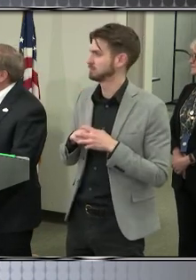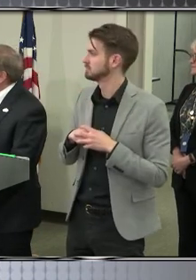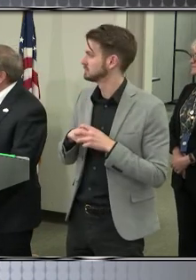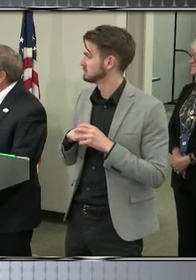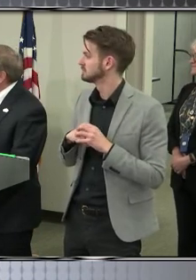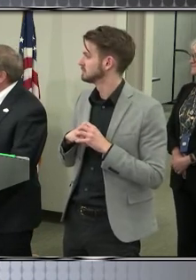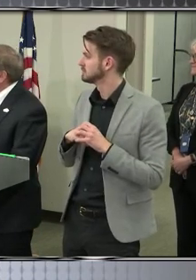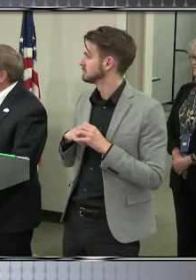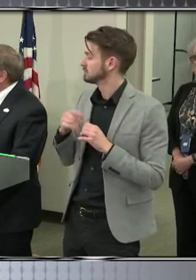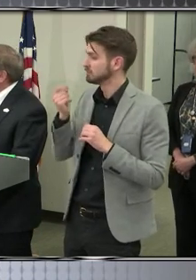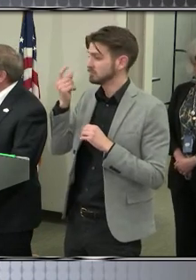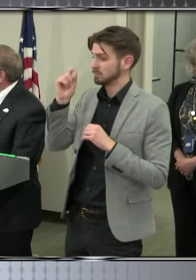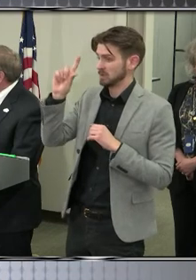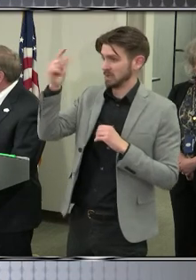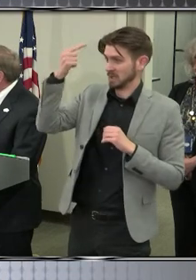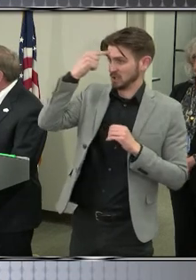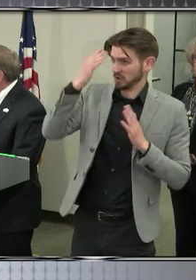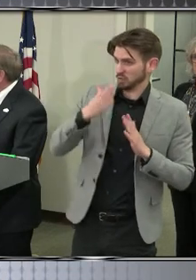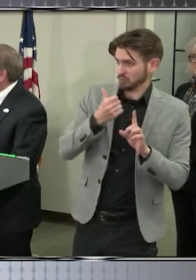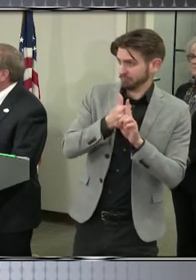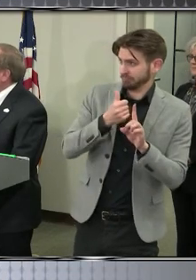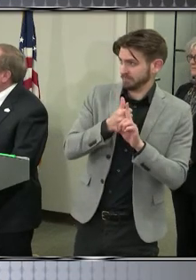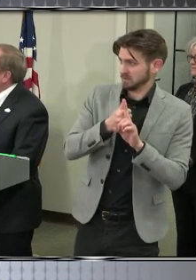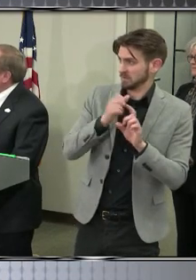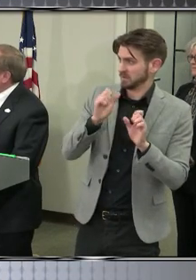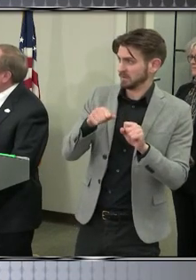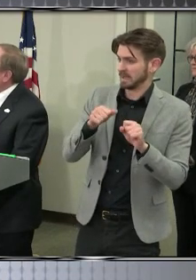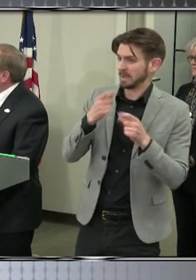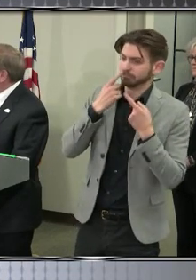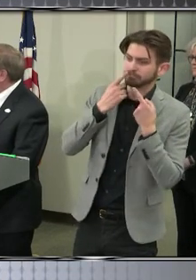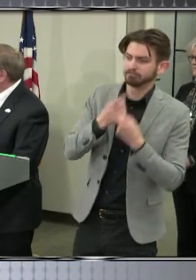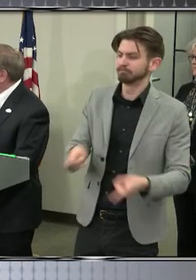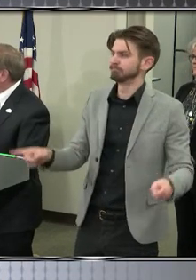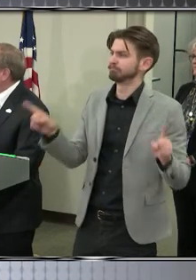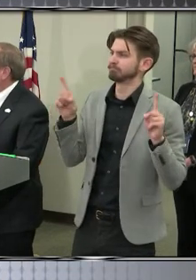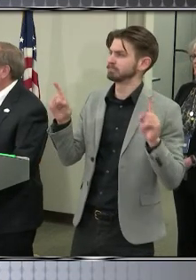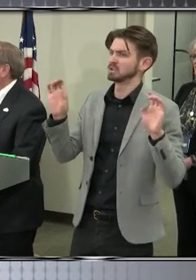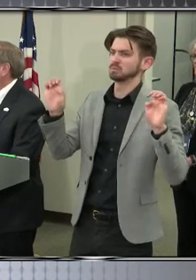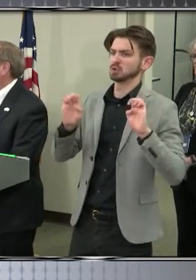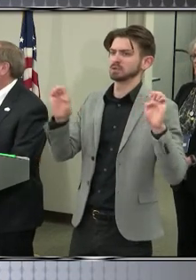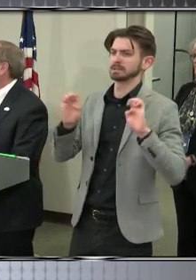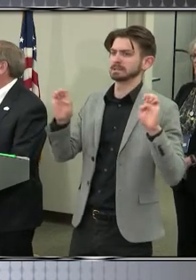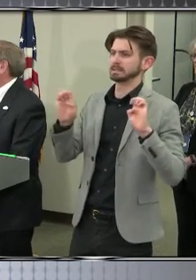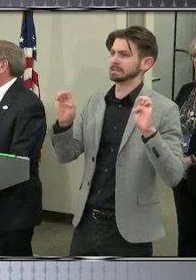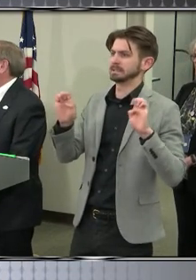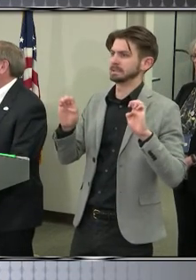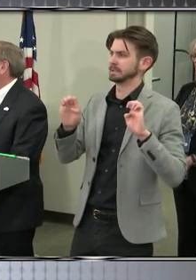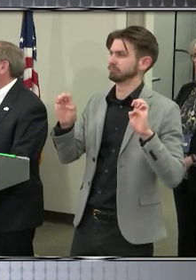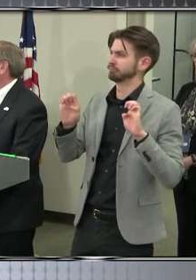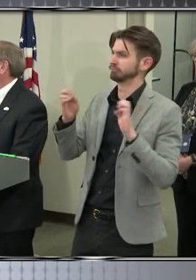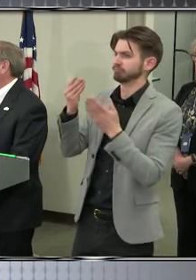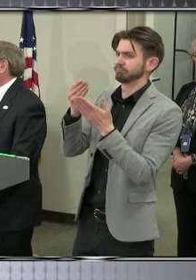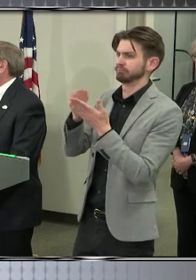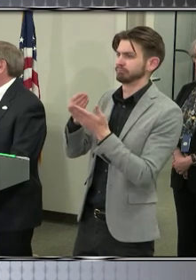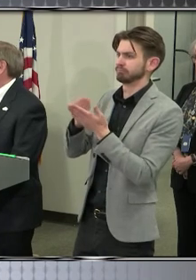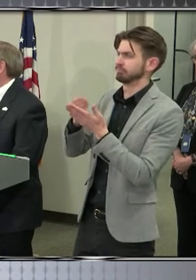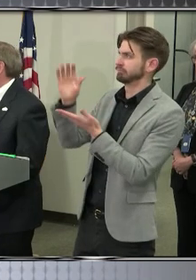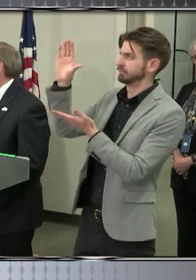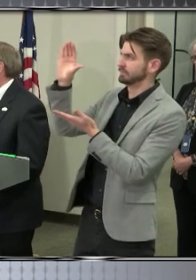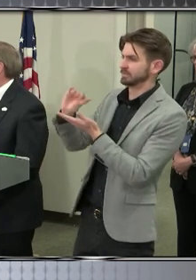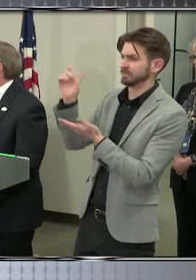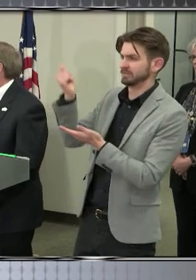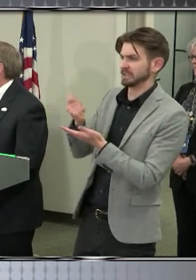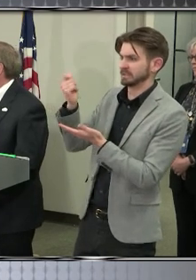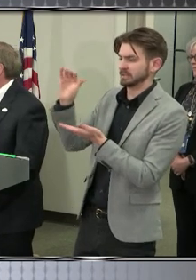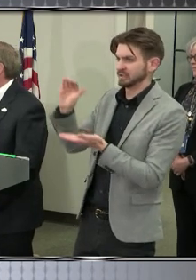the governor can declare an emergency, trigger funds coming our way, and things like that. There's, you know, obviously the things I'm